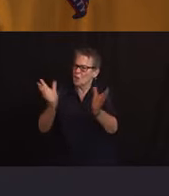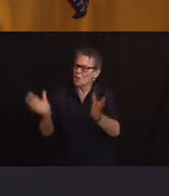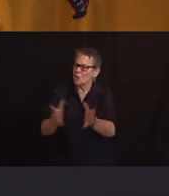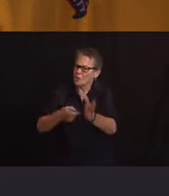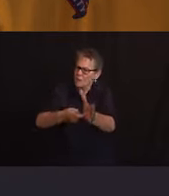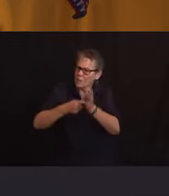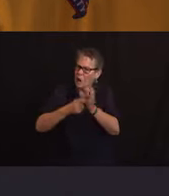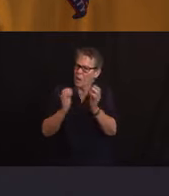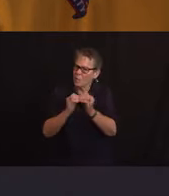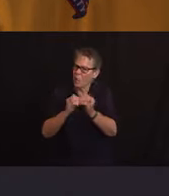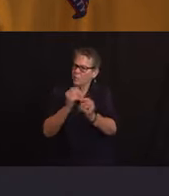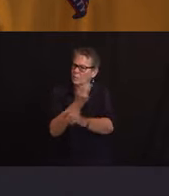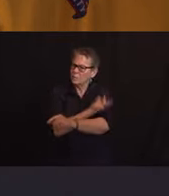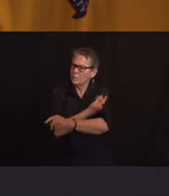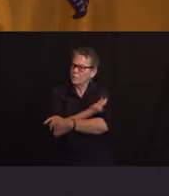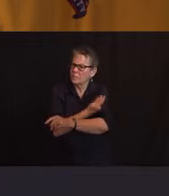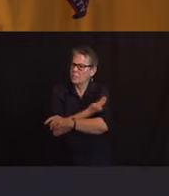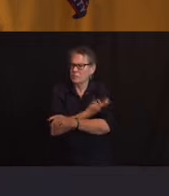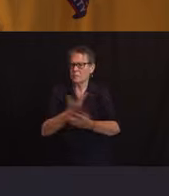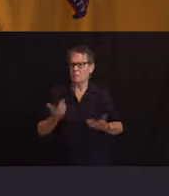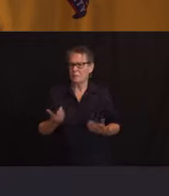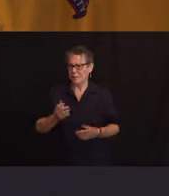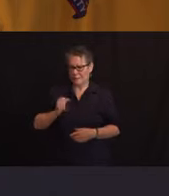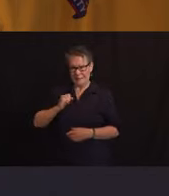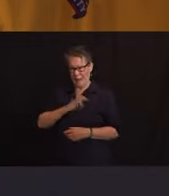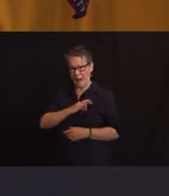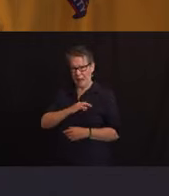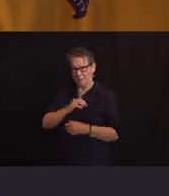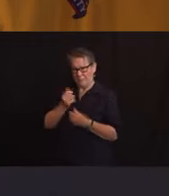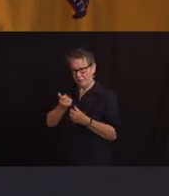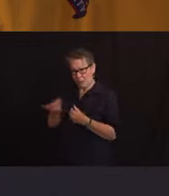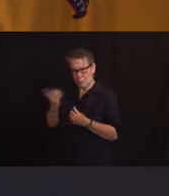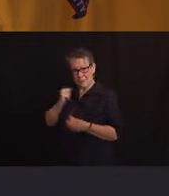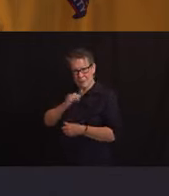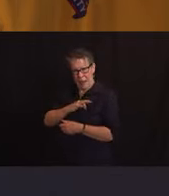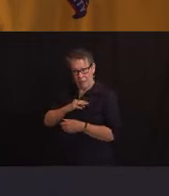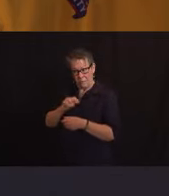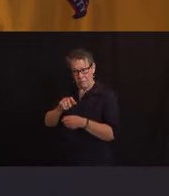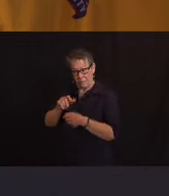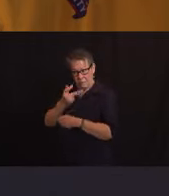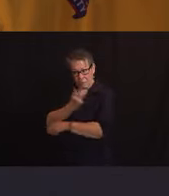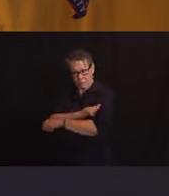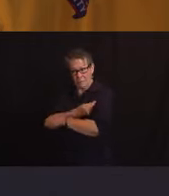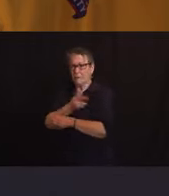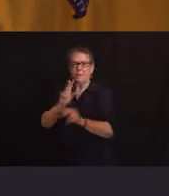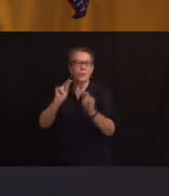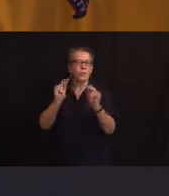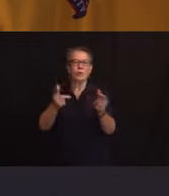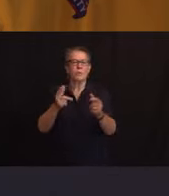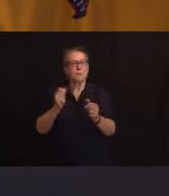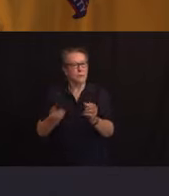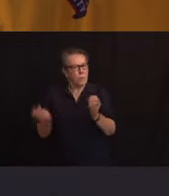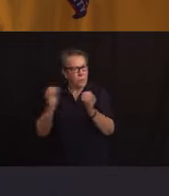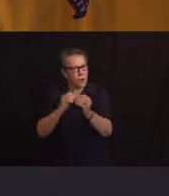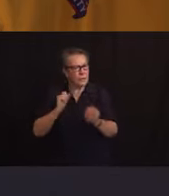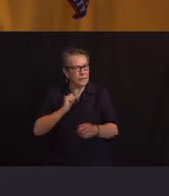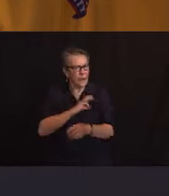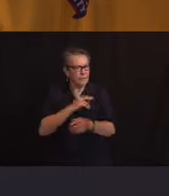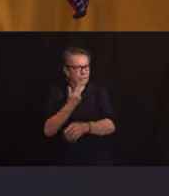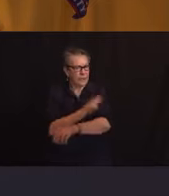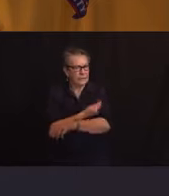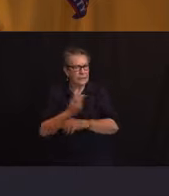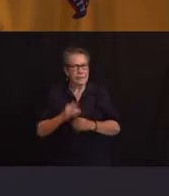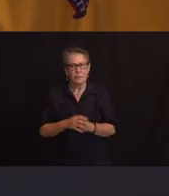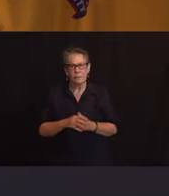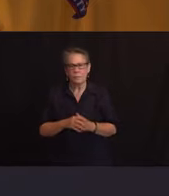where it needs to be. So thank you for all that, and thank you for explaining the RT. And you and I had connected over the weekend. Your view was that this was going to be